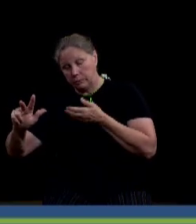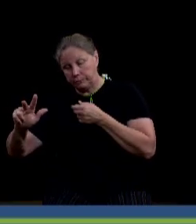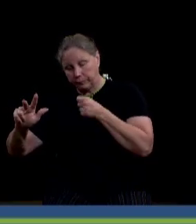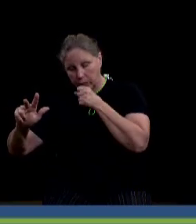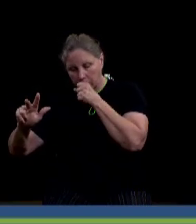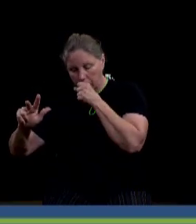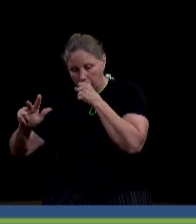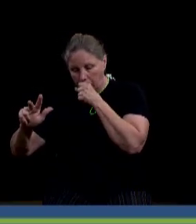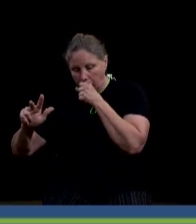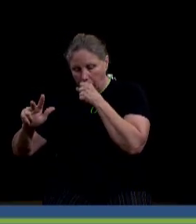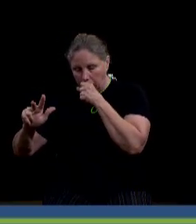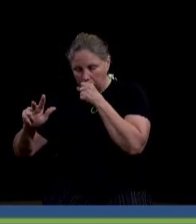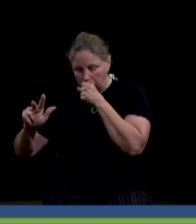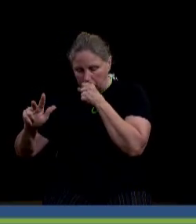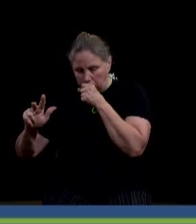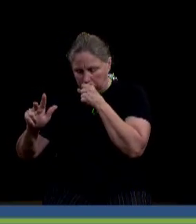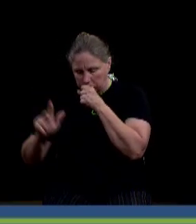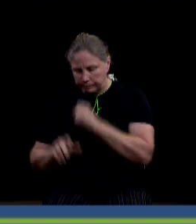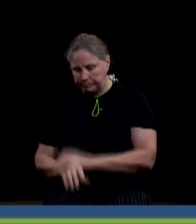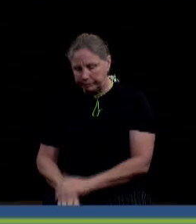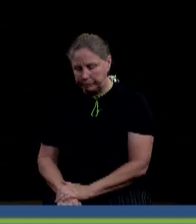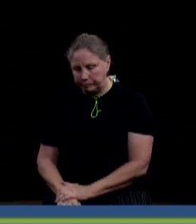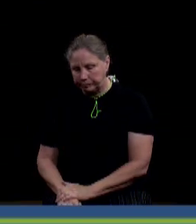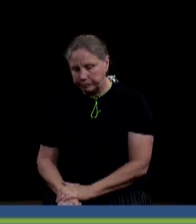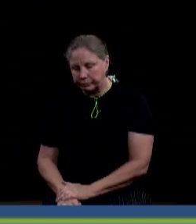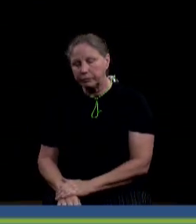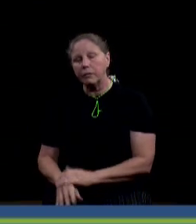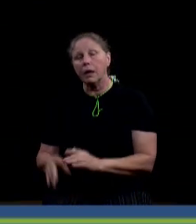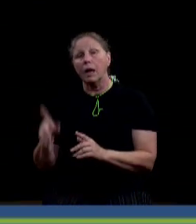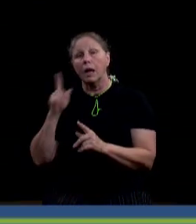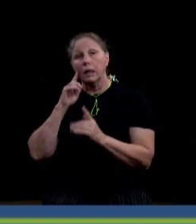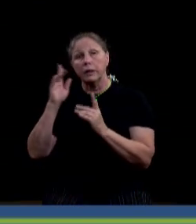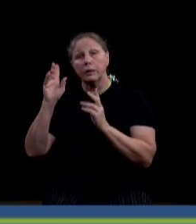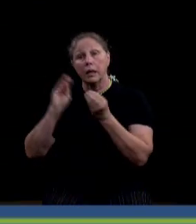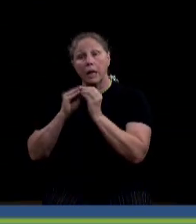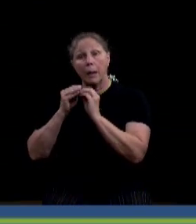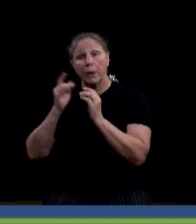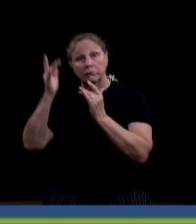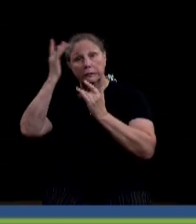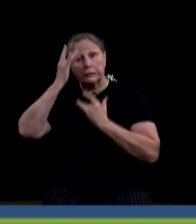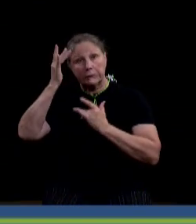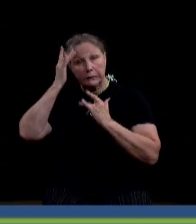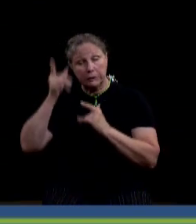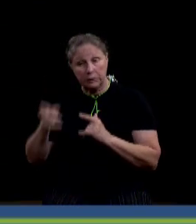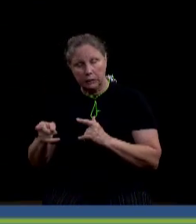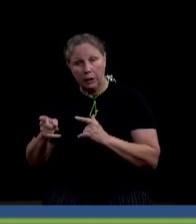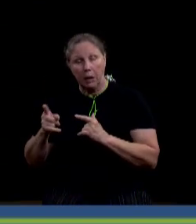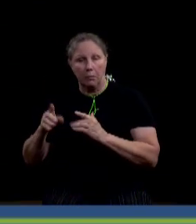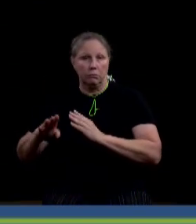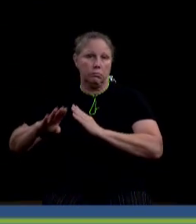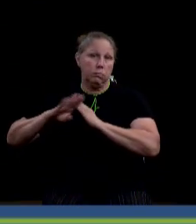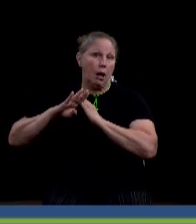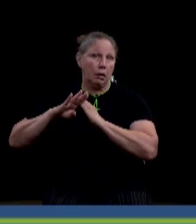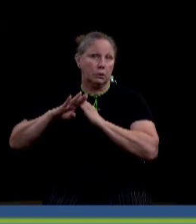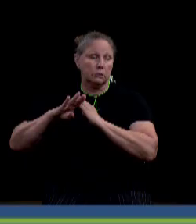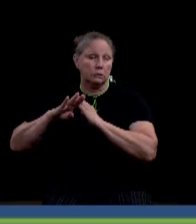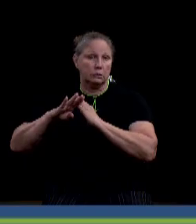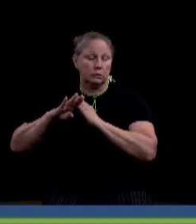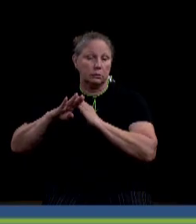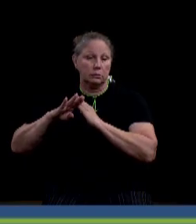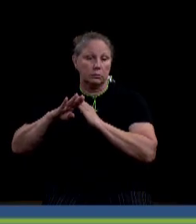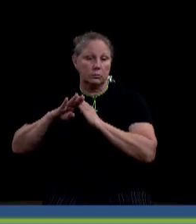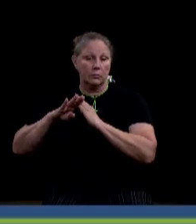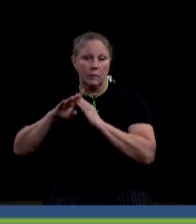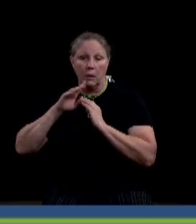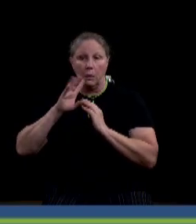estimated number of infections that were prevented was 66,000, and that the